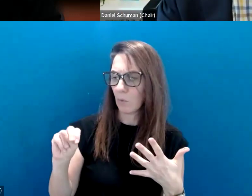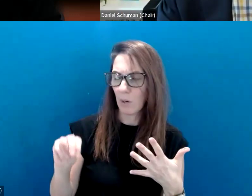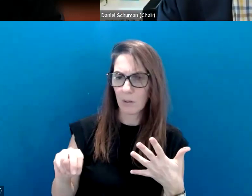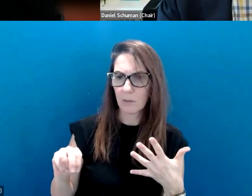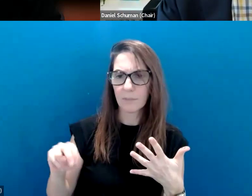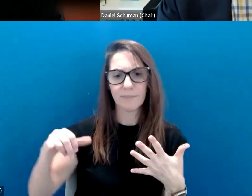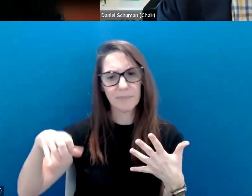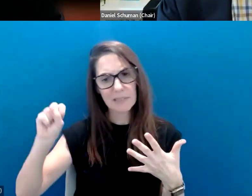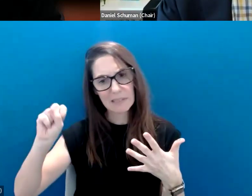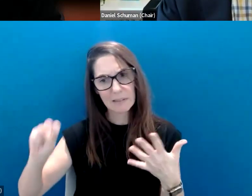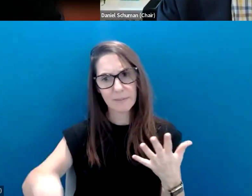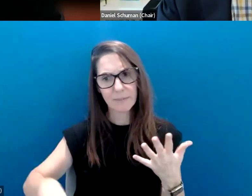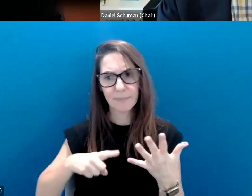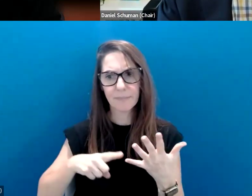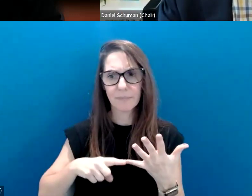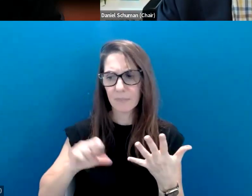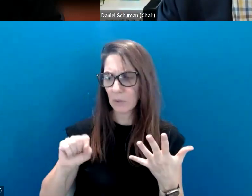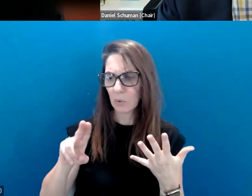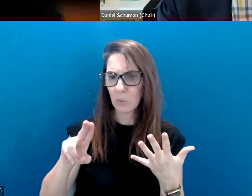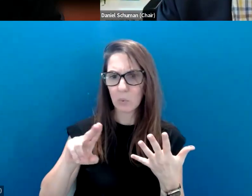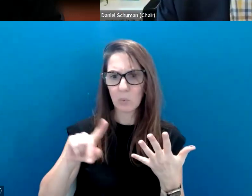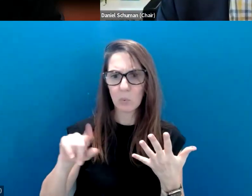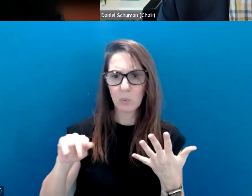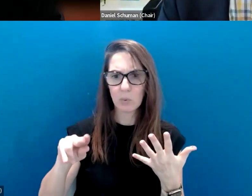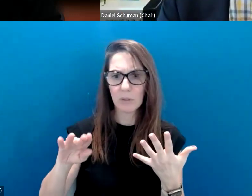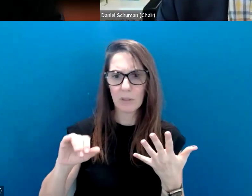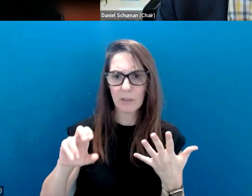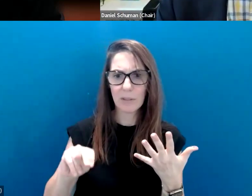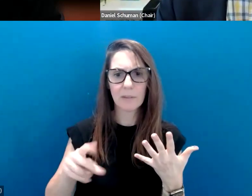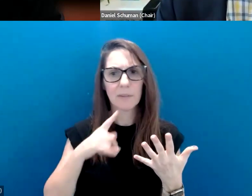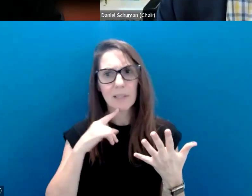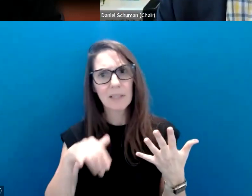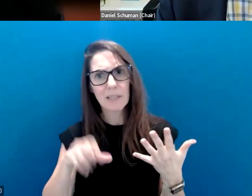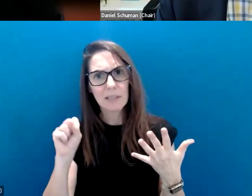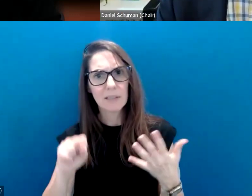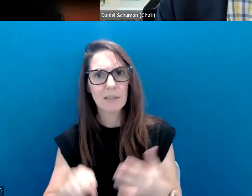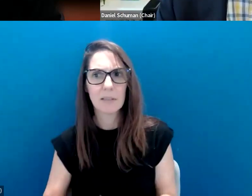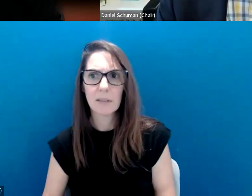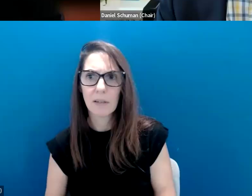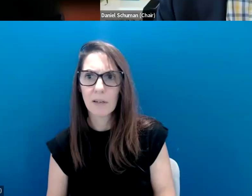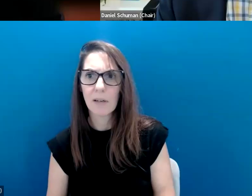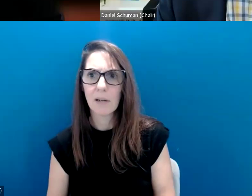Yes. and Suzanne. Yes.